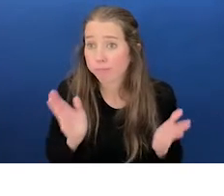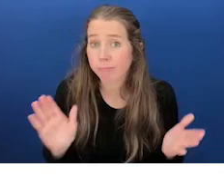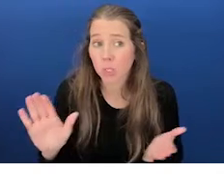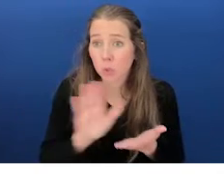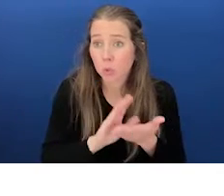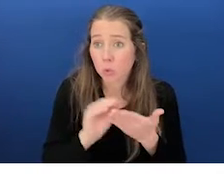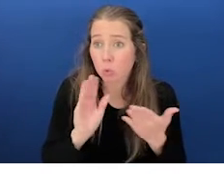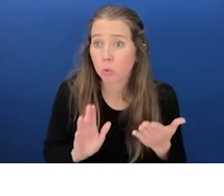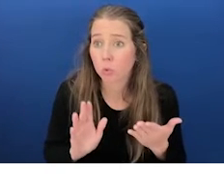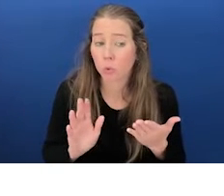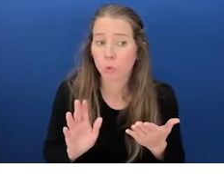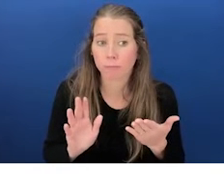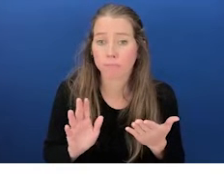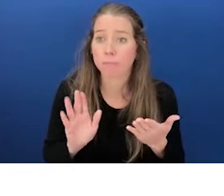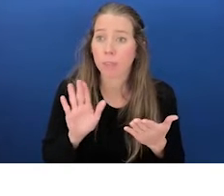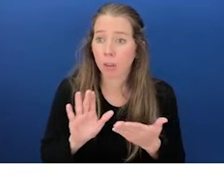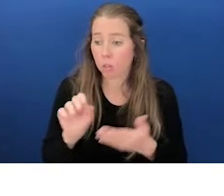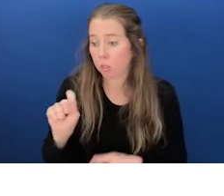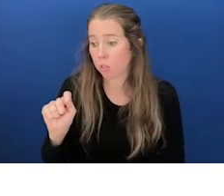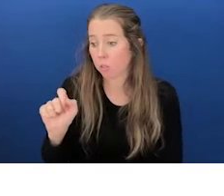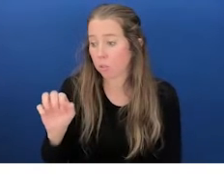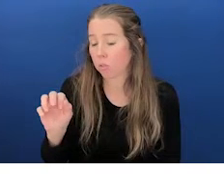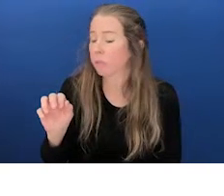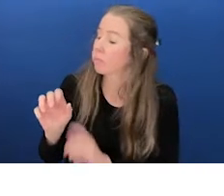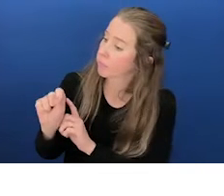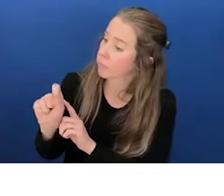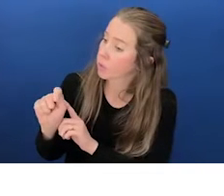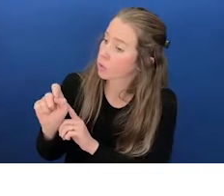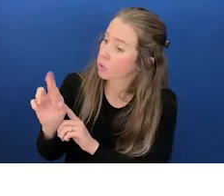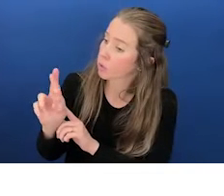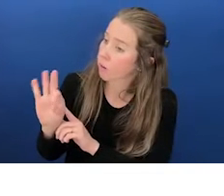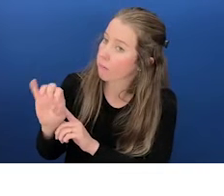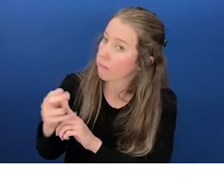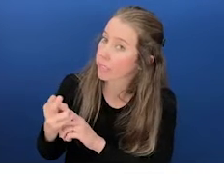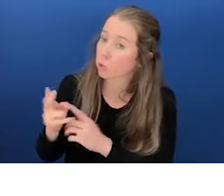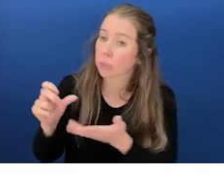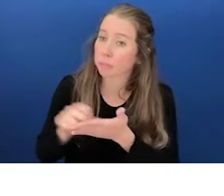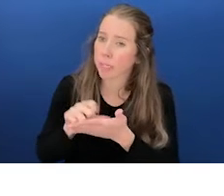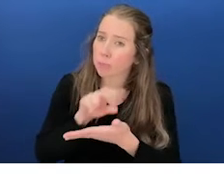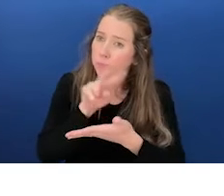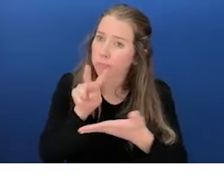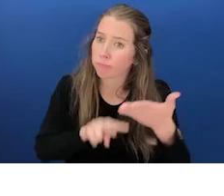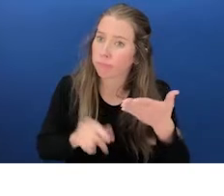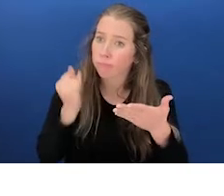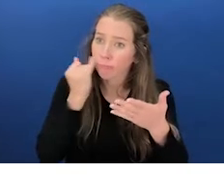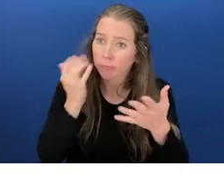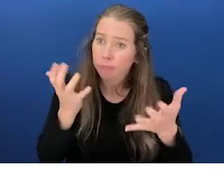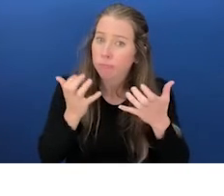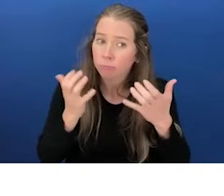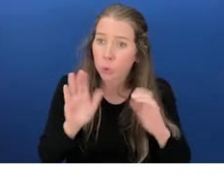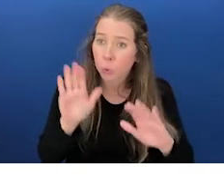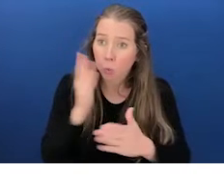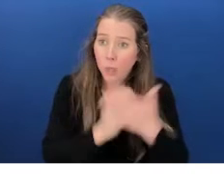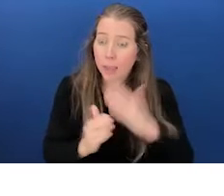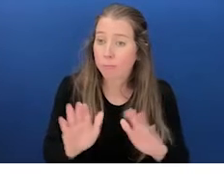to look into their Starfish page, and if they want to raise their hand,